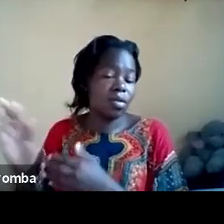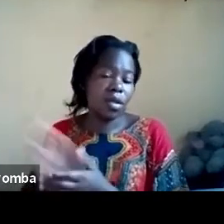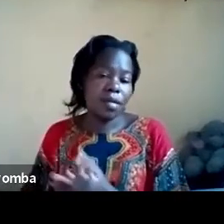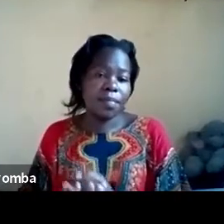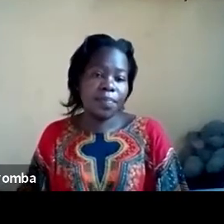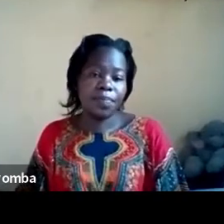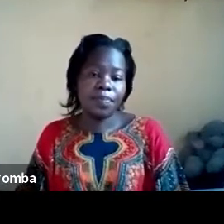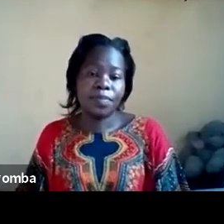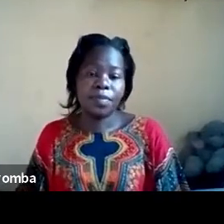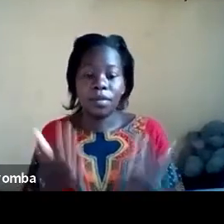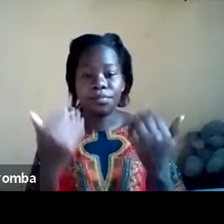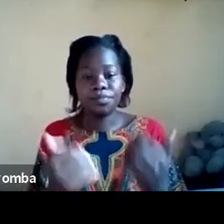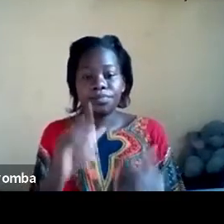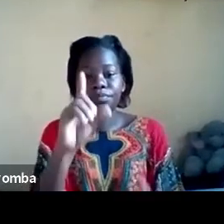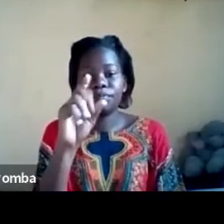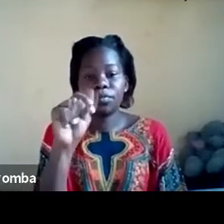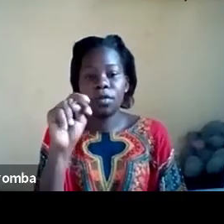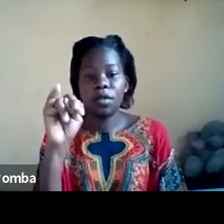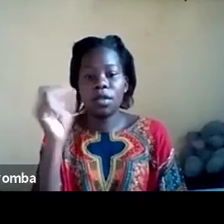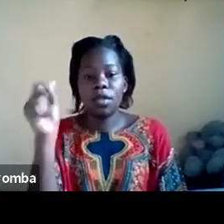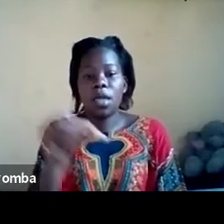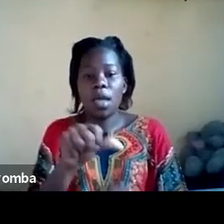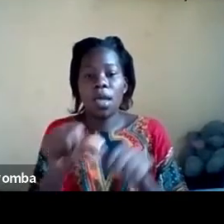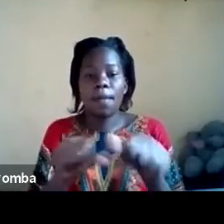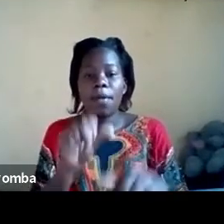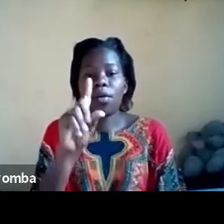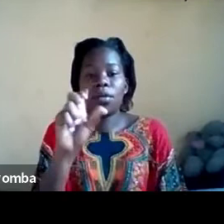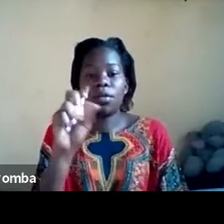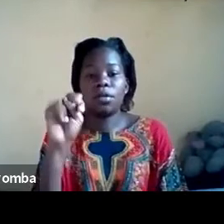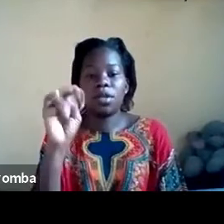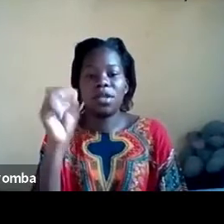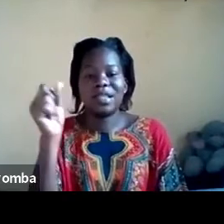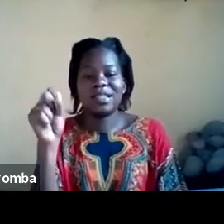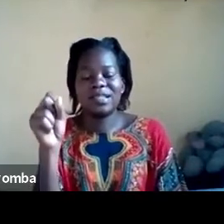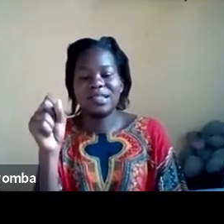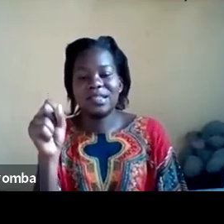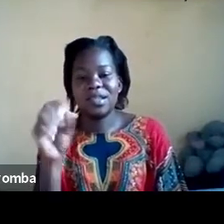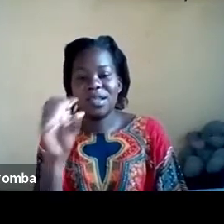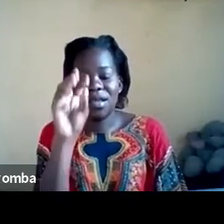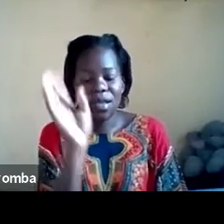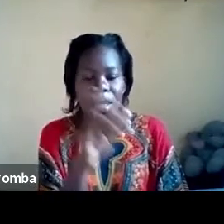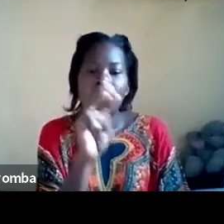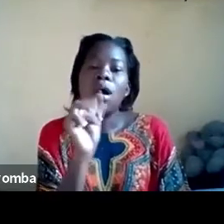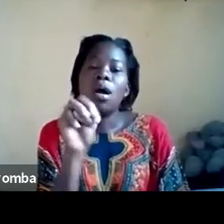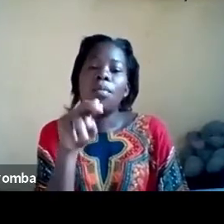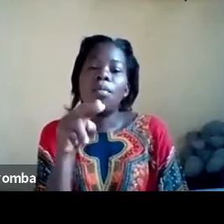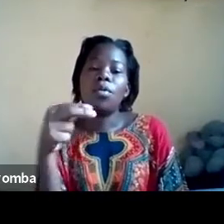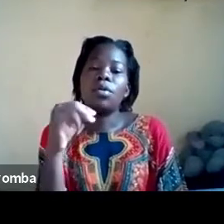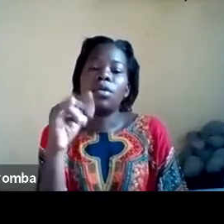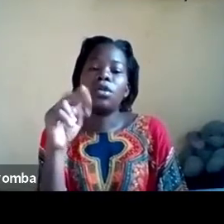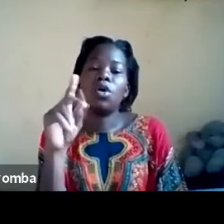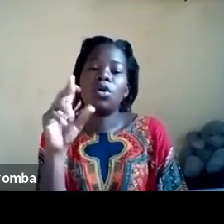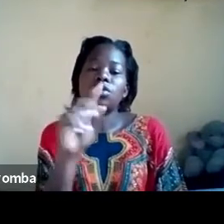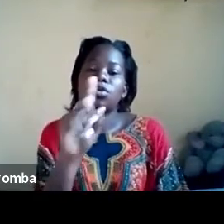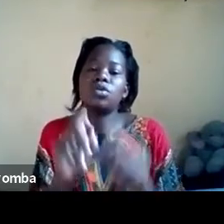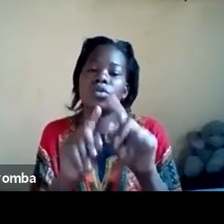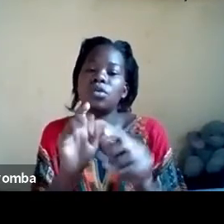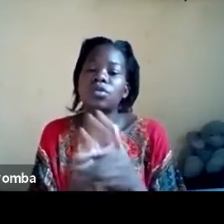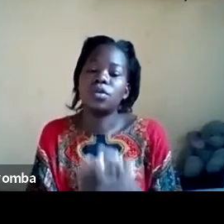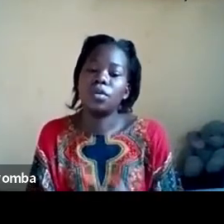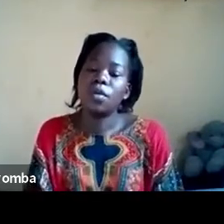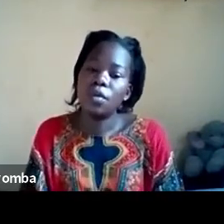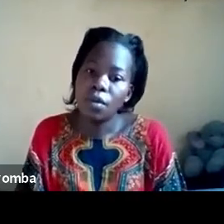Dennis, responding to Dennis's, to Mohindo's question. Well,